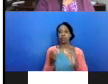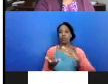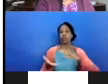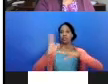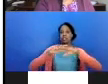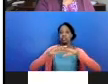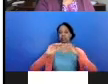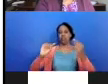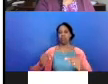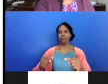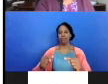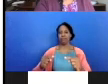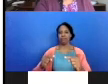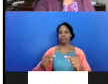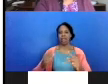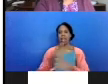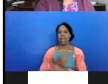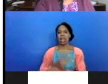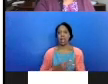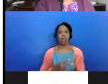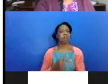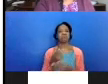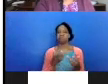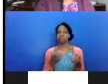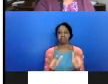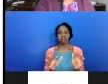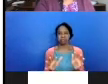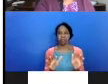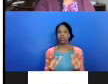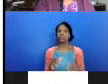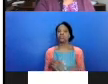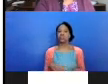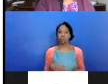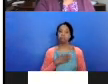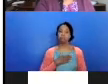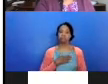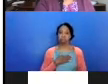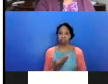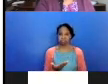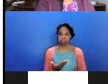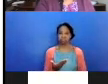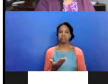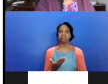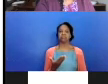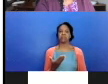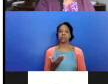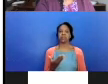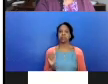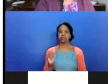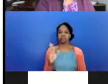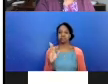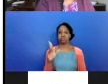harm. So there's acknowledging the effects of the abuse, and then agreeing to a plan to repair